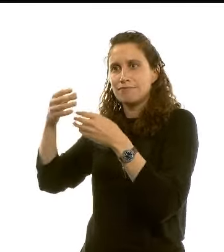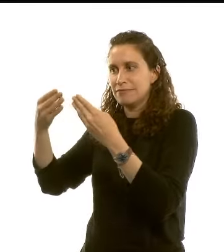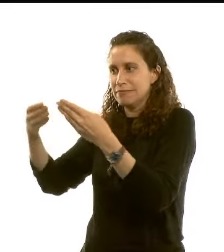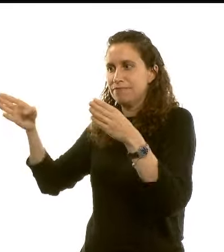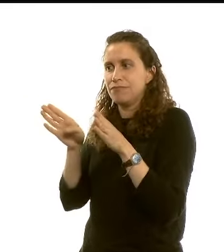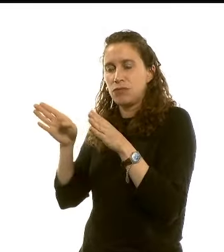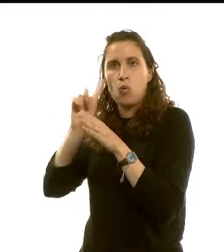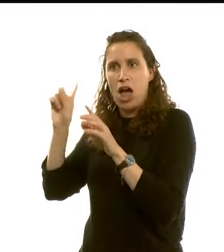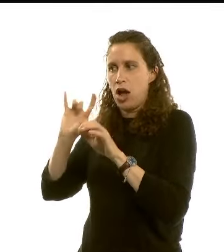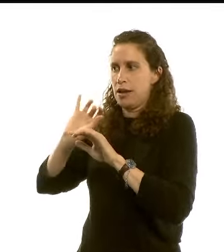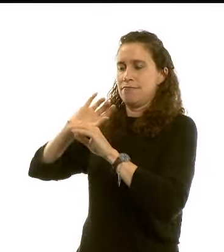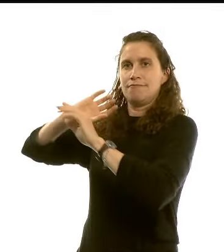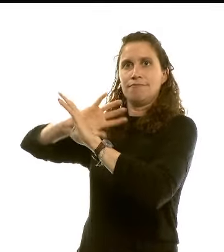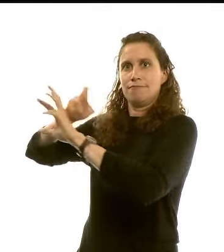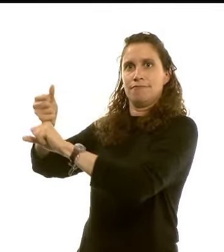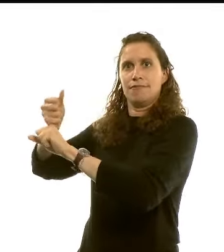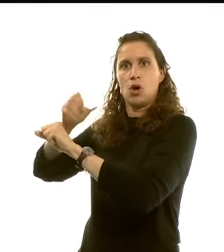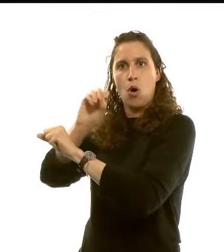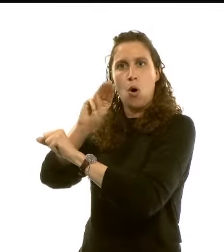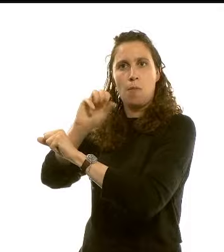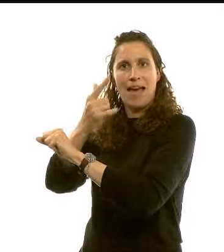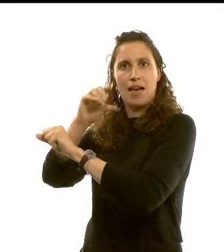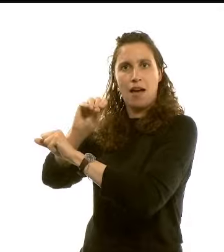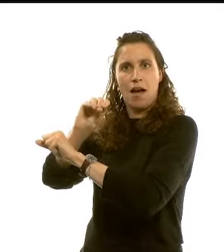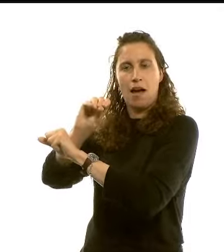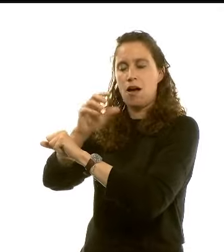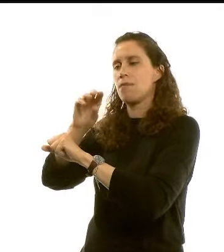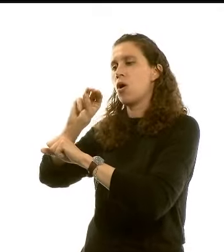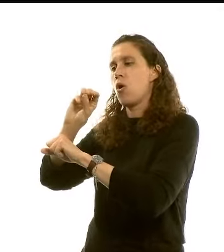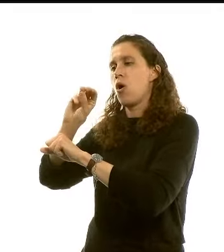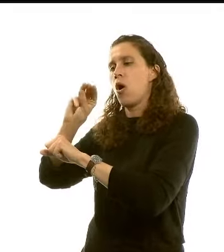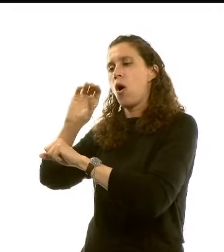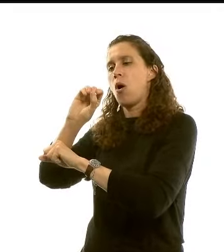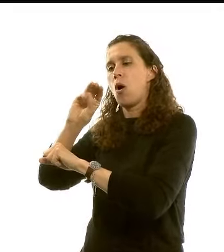And no Star Wars model would be complete without